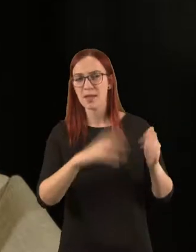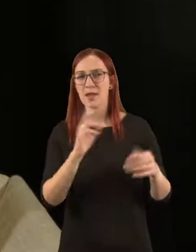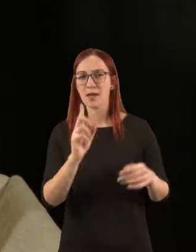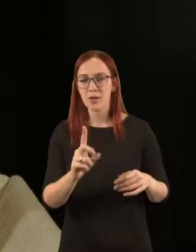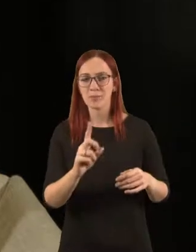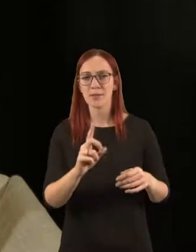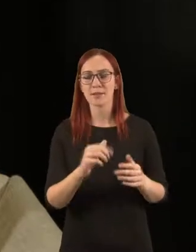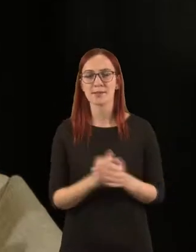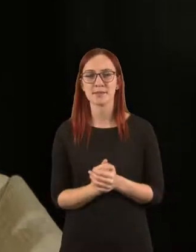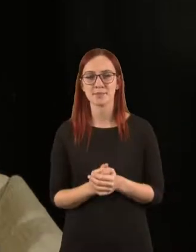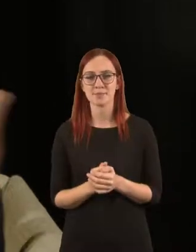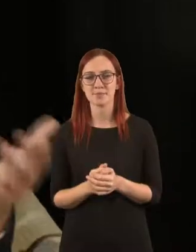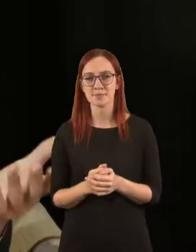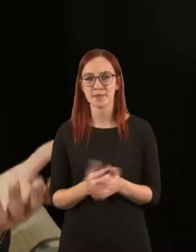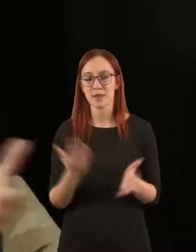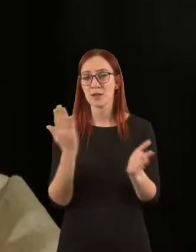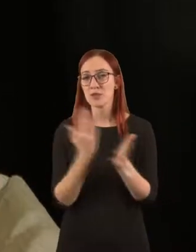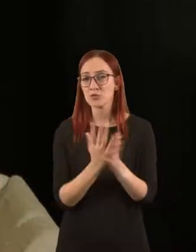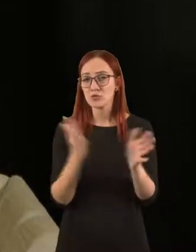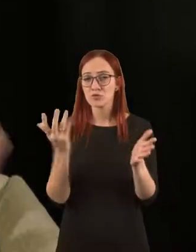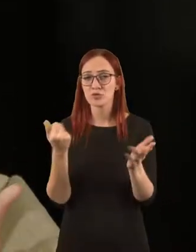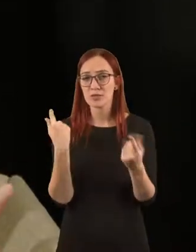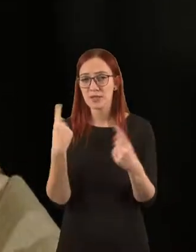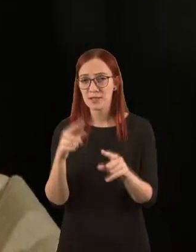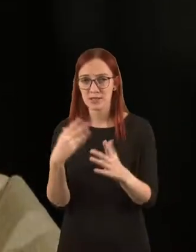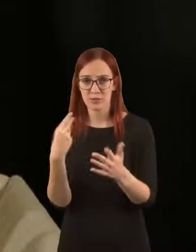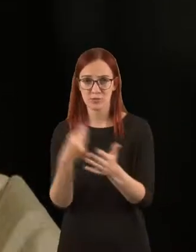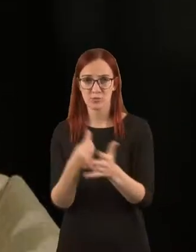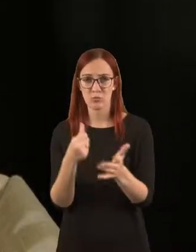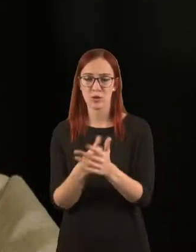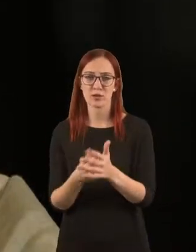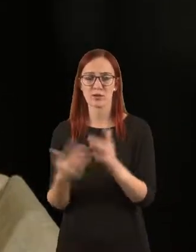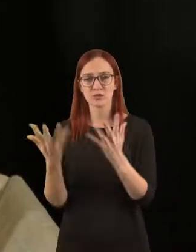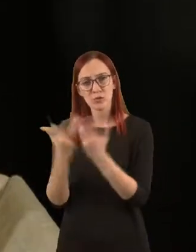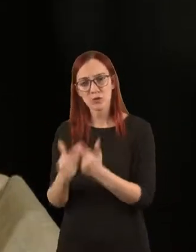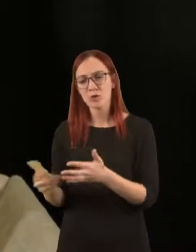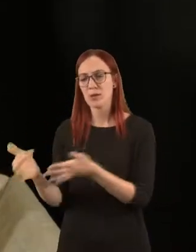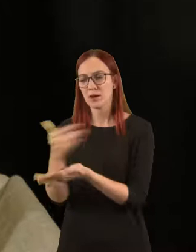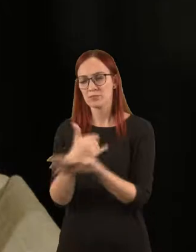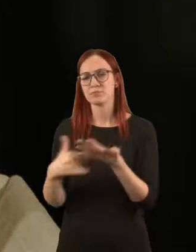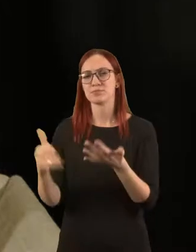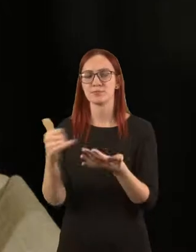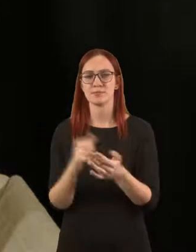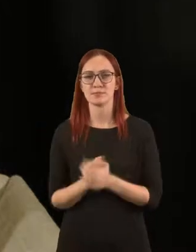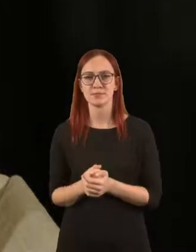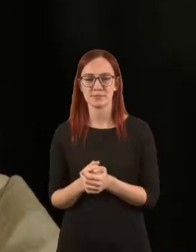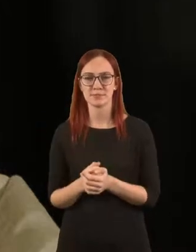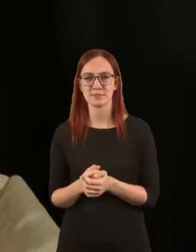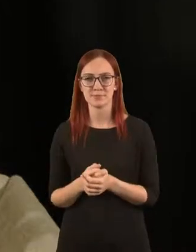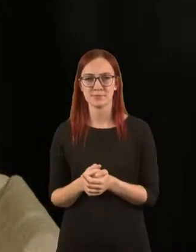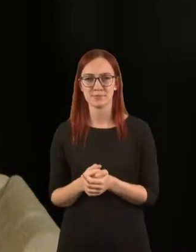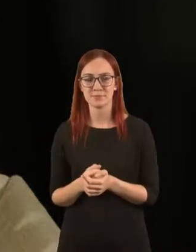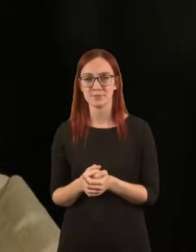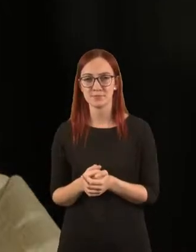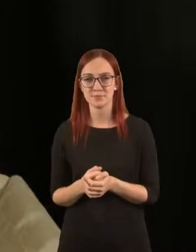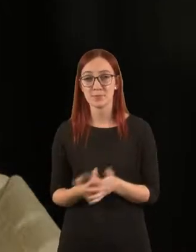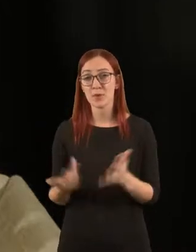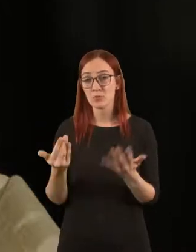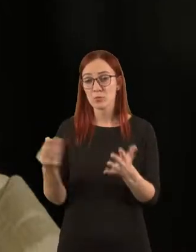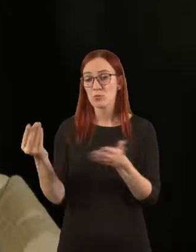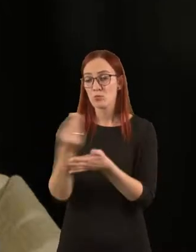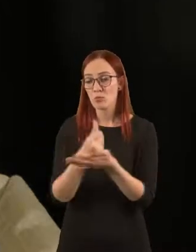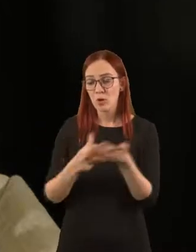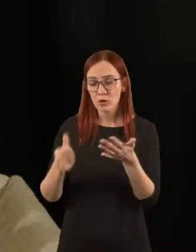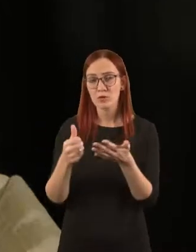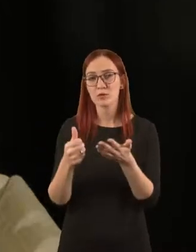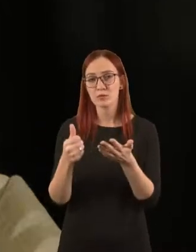We should also think about this circumvention of taxes. Well, there are taxes that